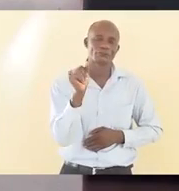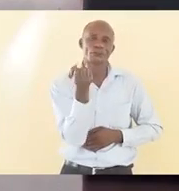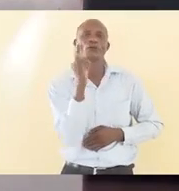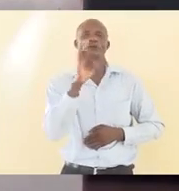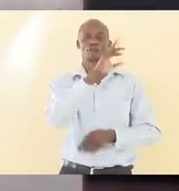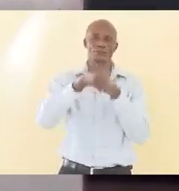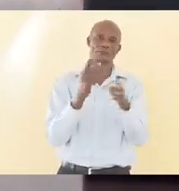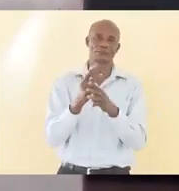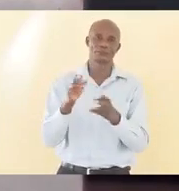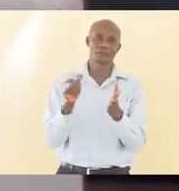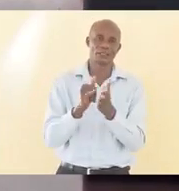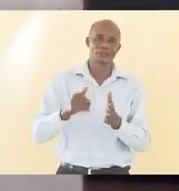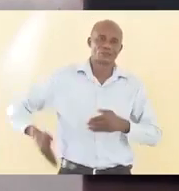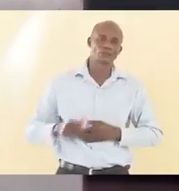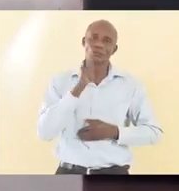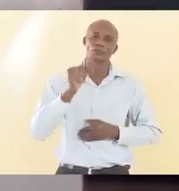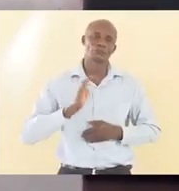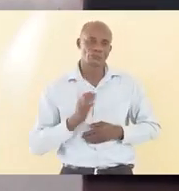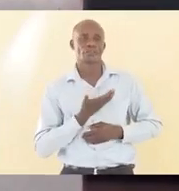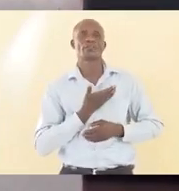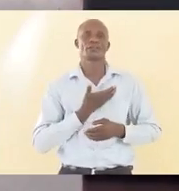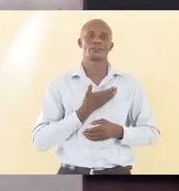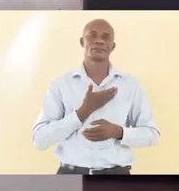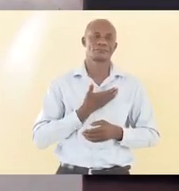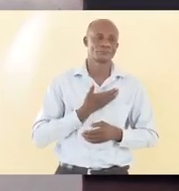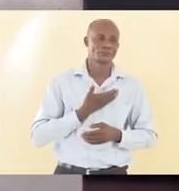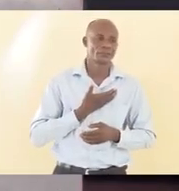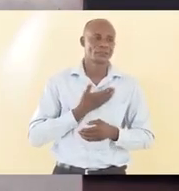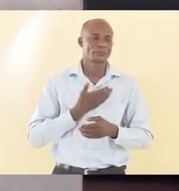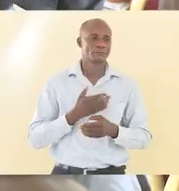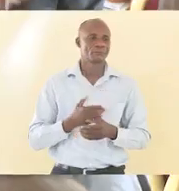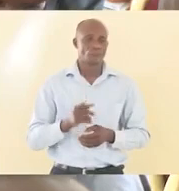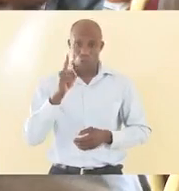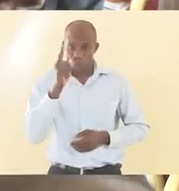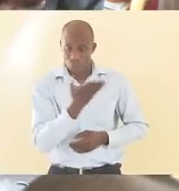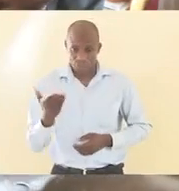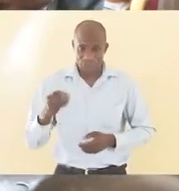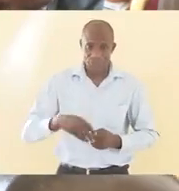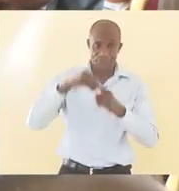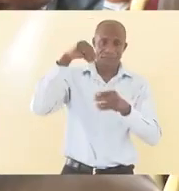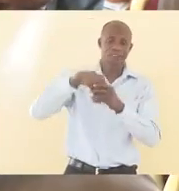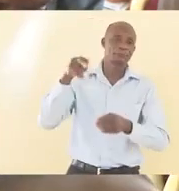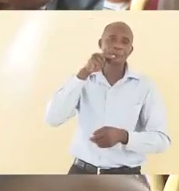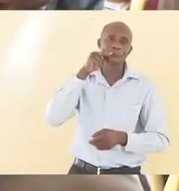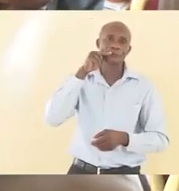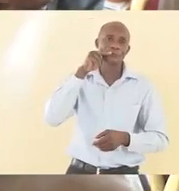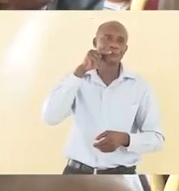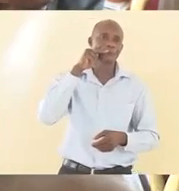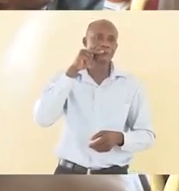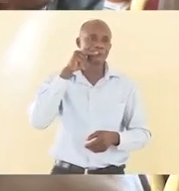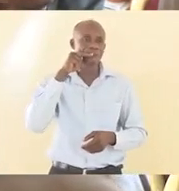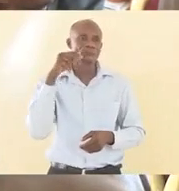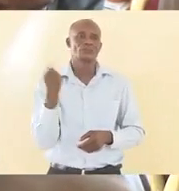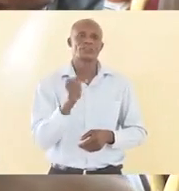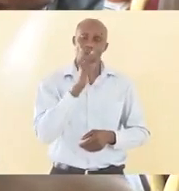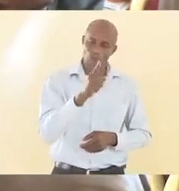those are not to be our priorities. And one thing, especially in Nigeria, is